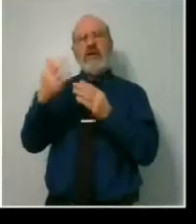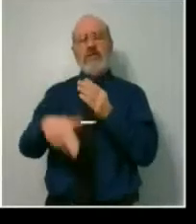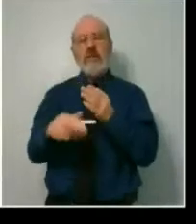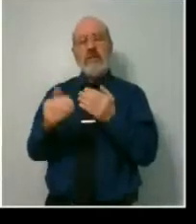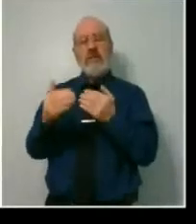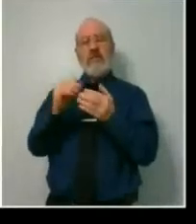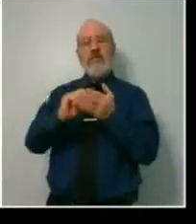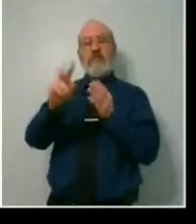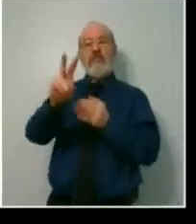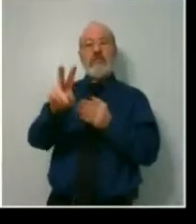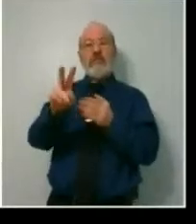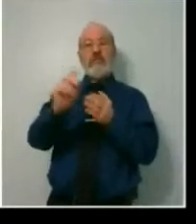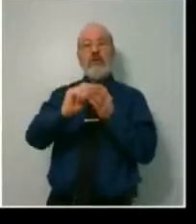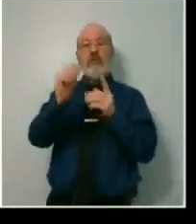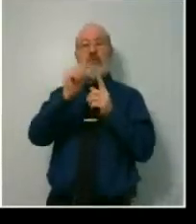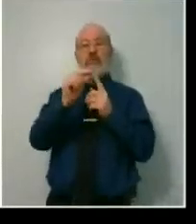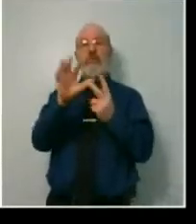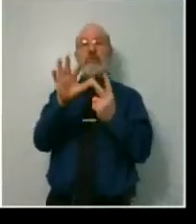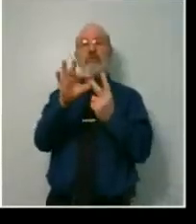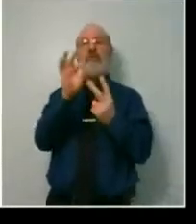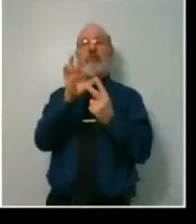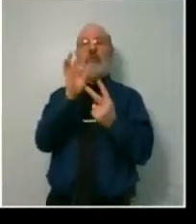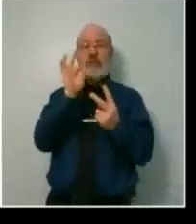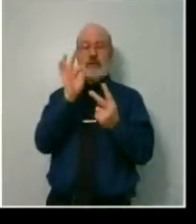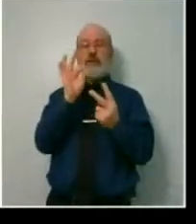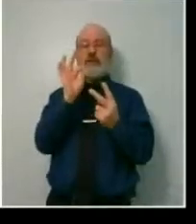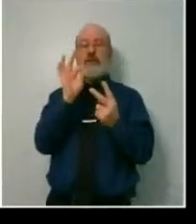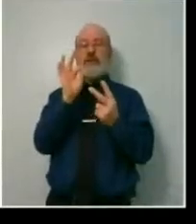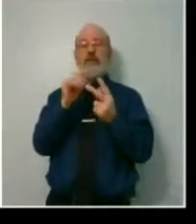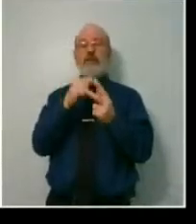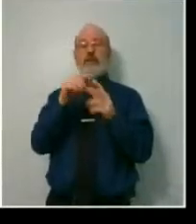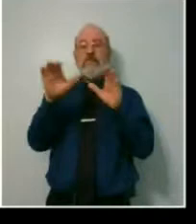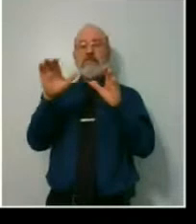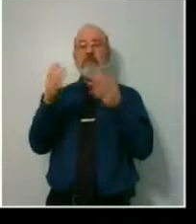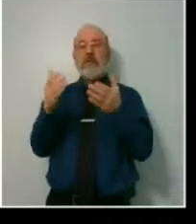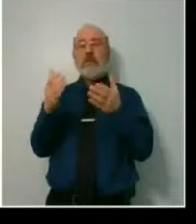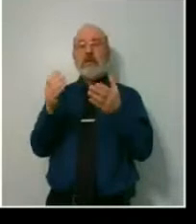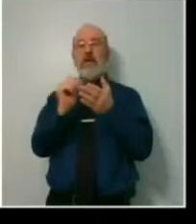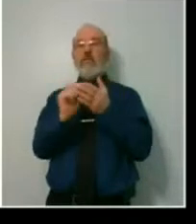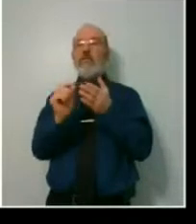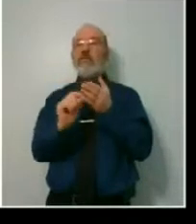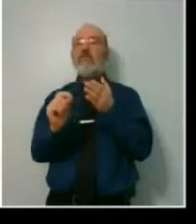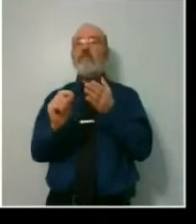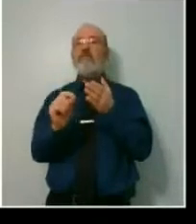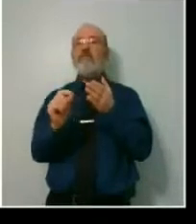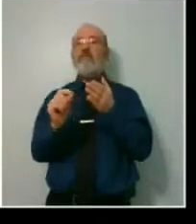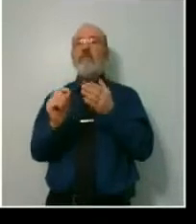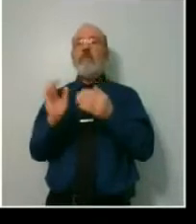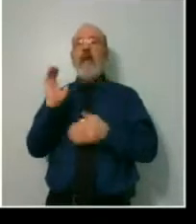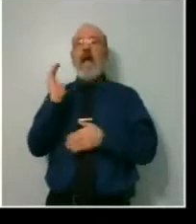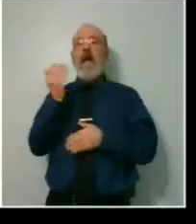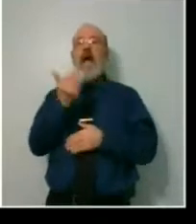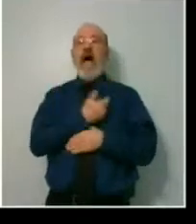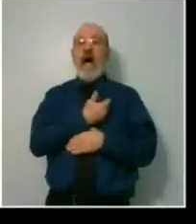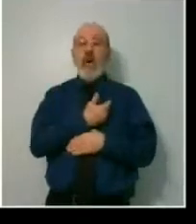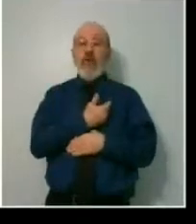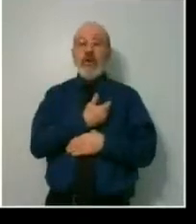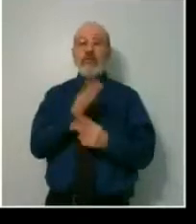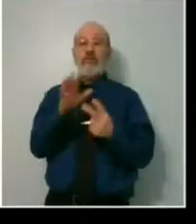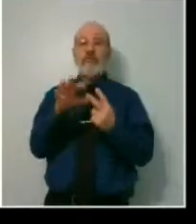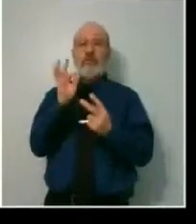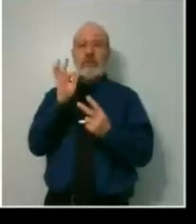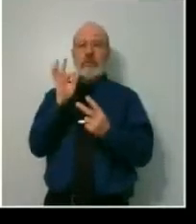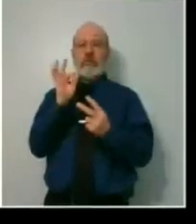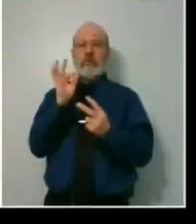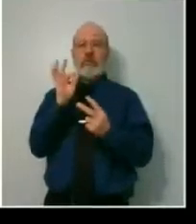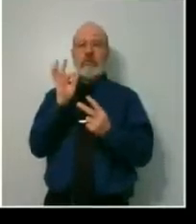word choice. And then in parentheses, I wrote our choice,